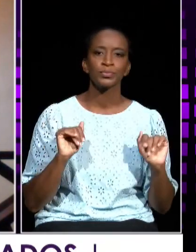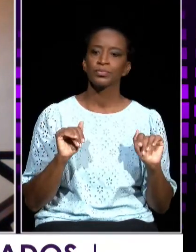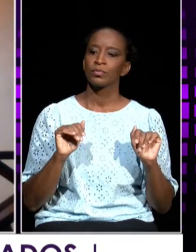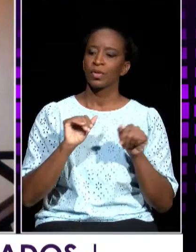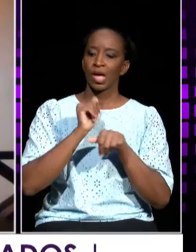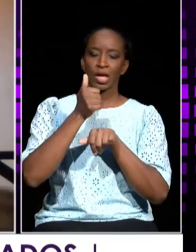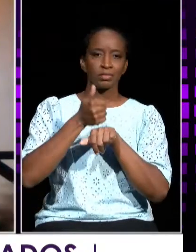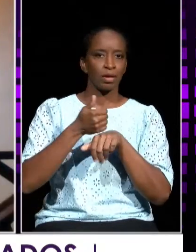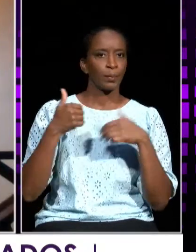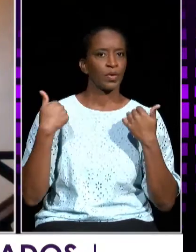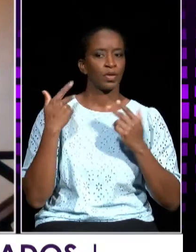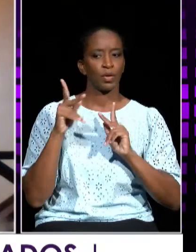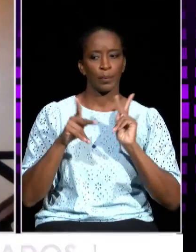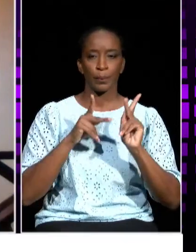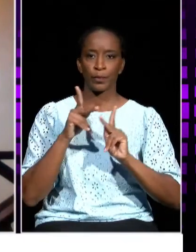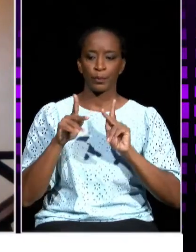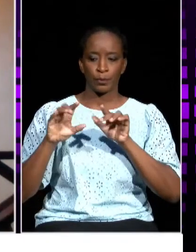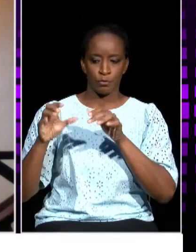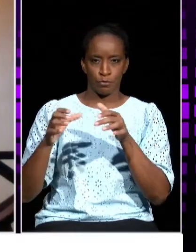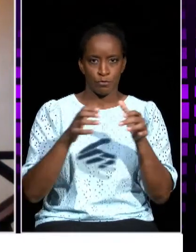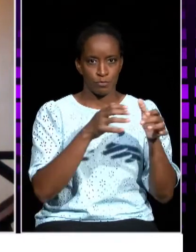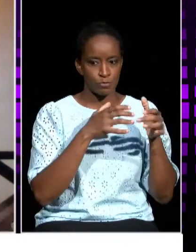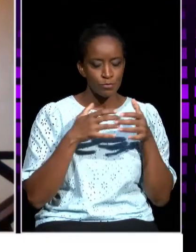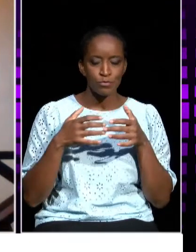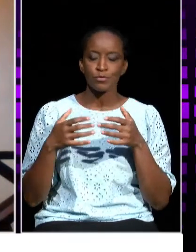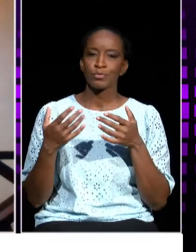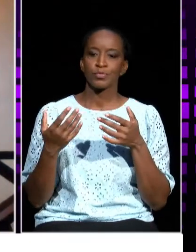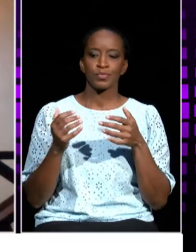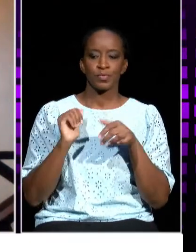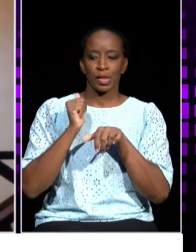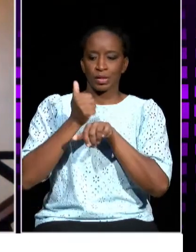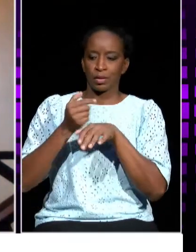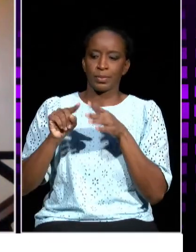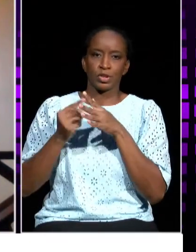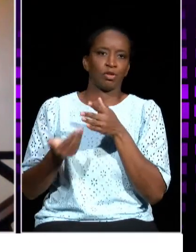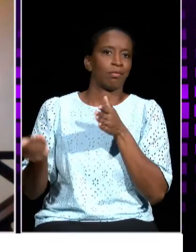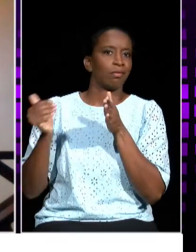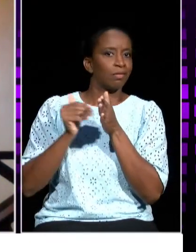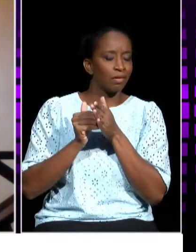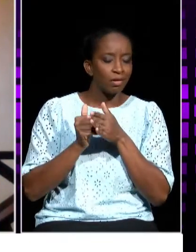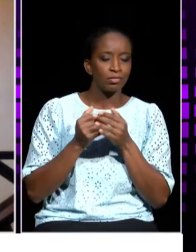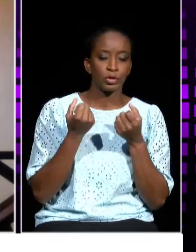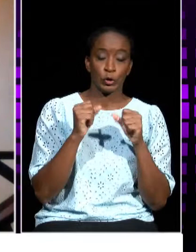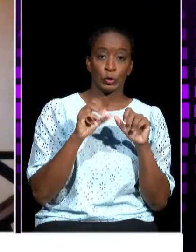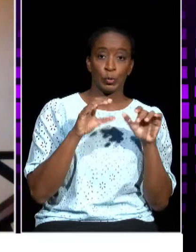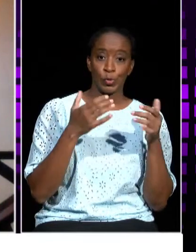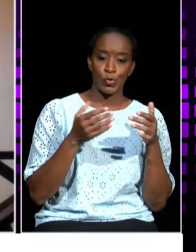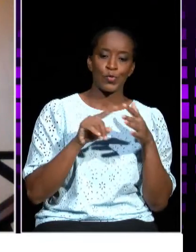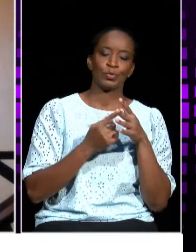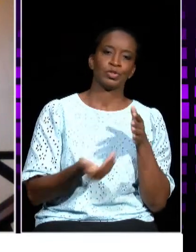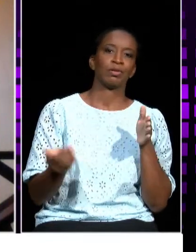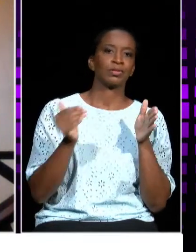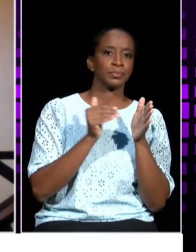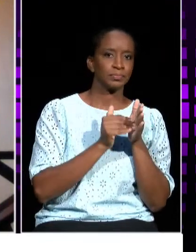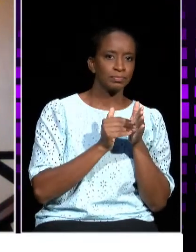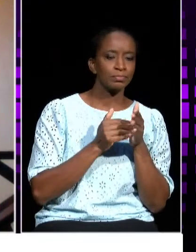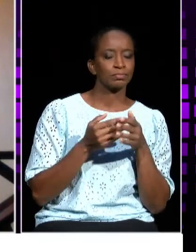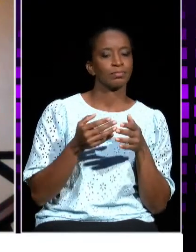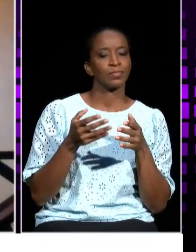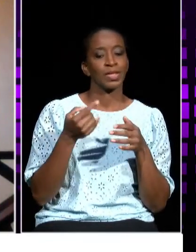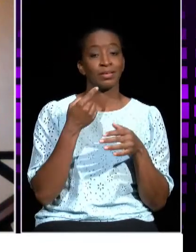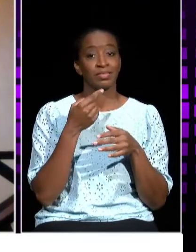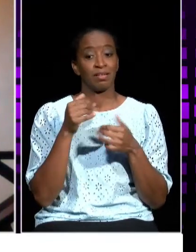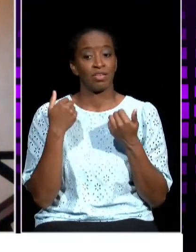again. Get our sporting clubs going again. If you want to say to young people you have to make a choice between violence and